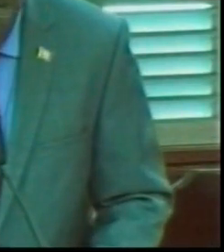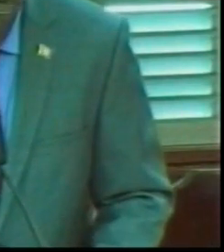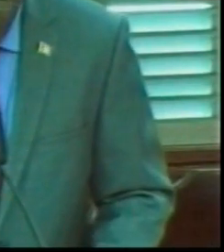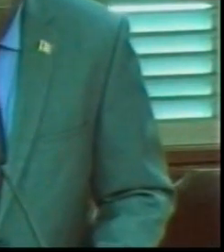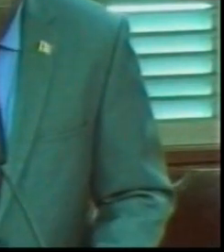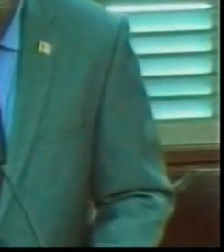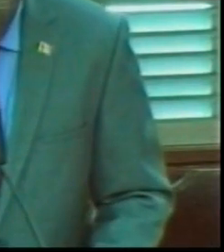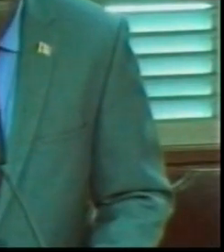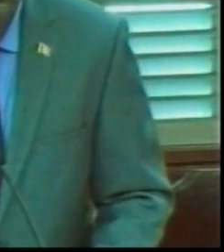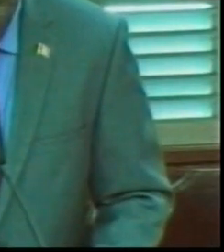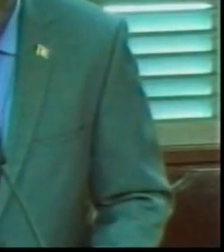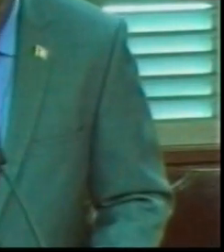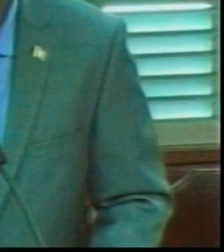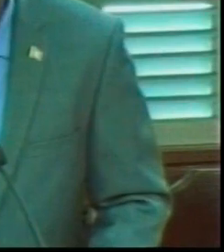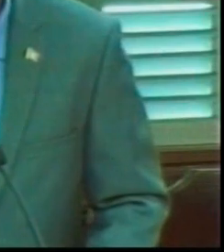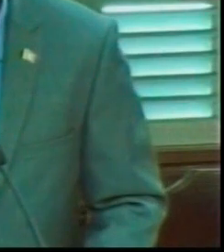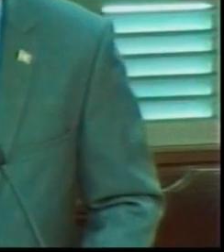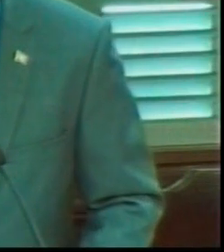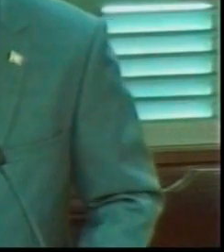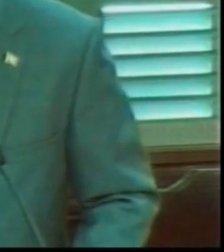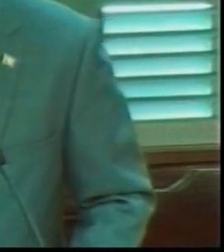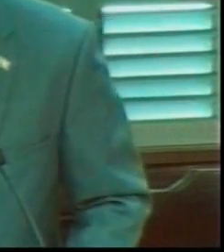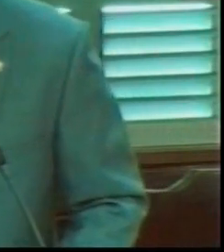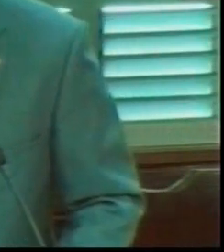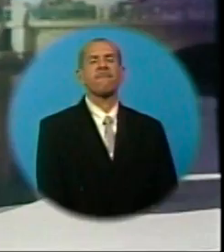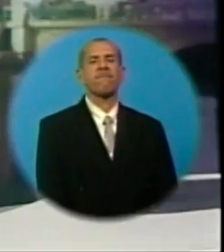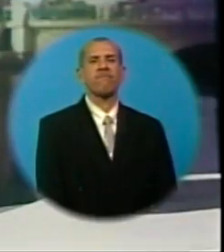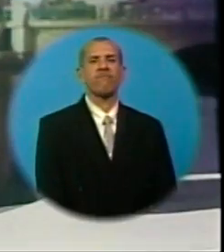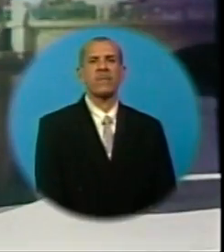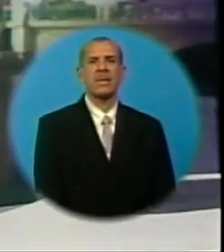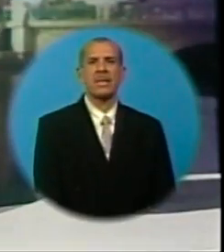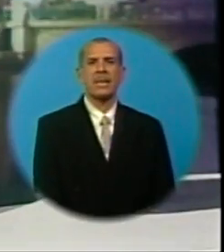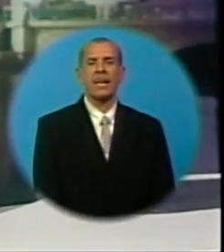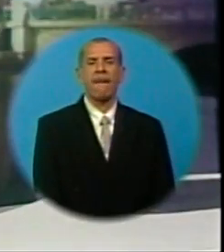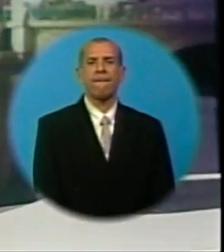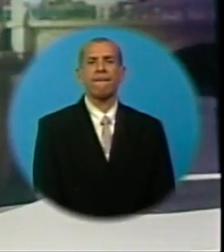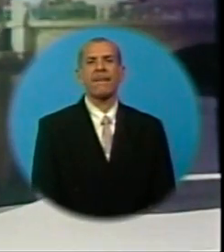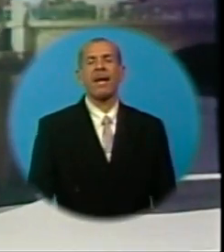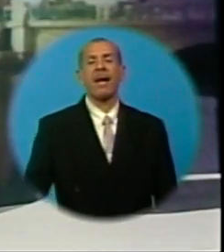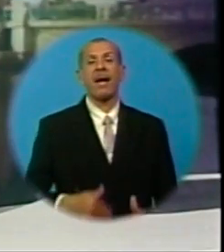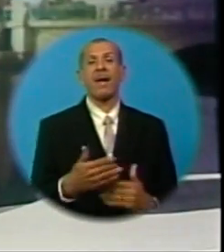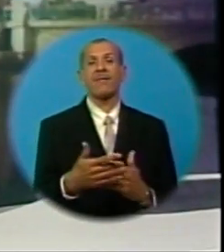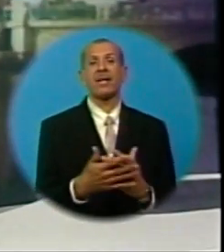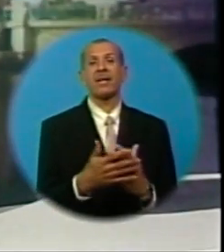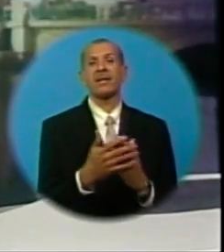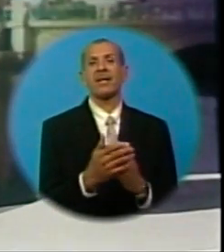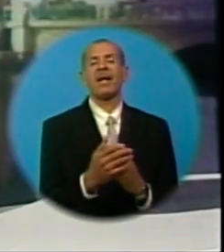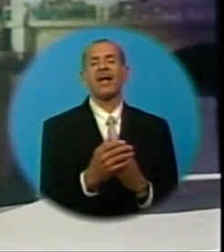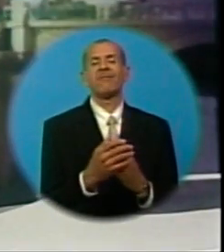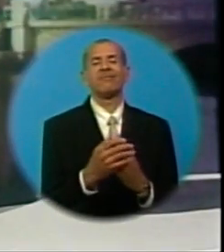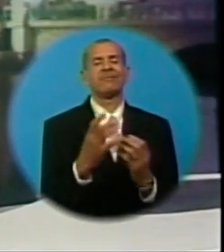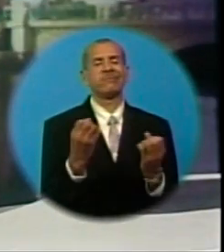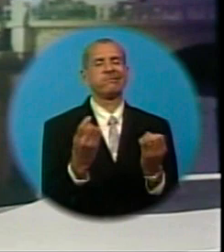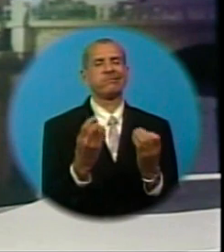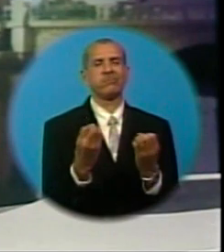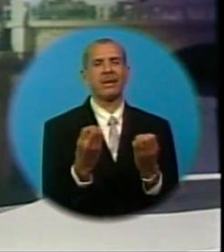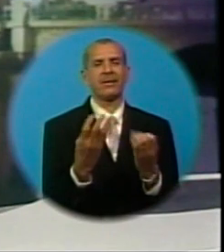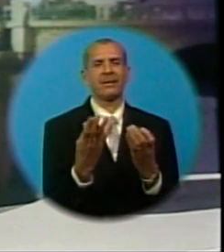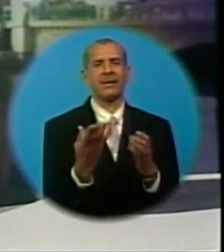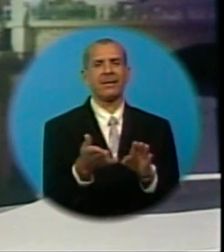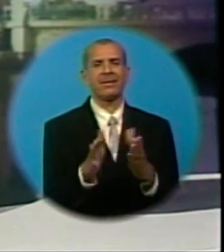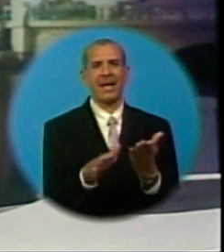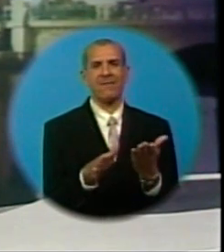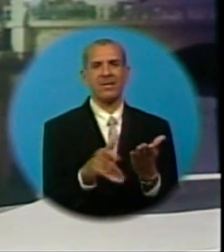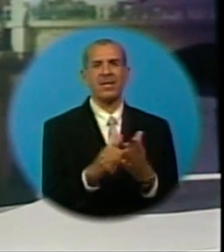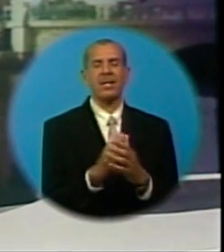occasions, and their morale must be low. Well, following a spike in sudden deaths, the Barbados Family Planning Association